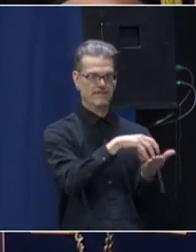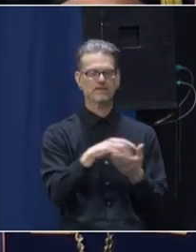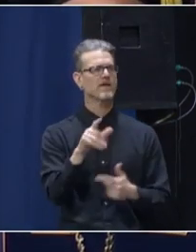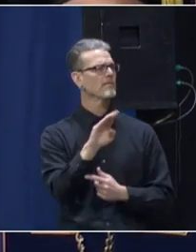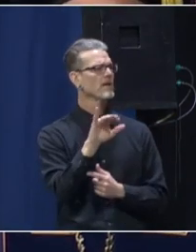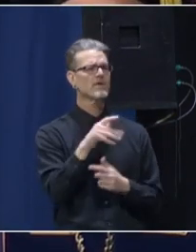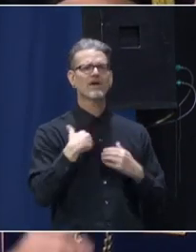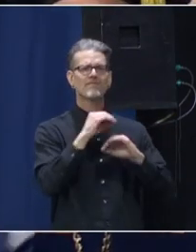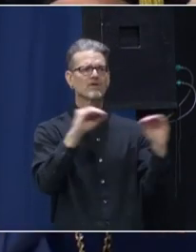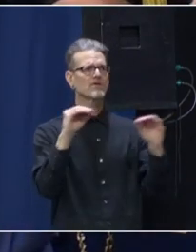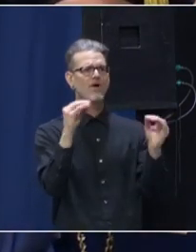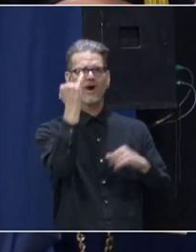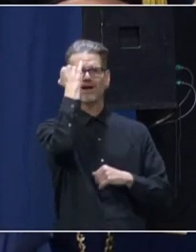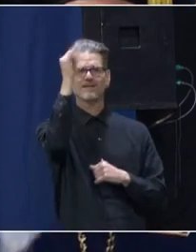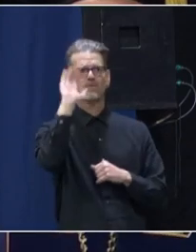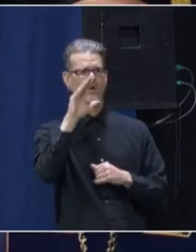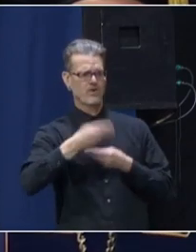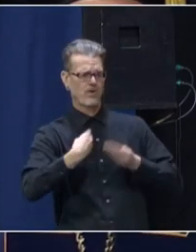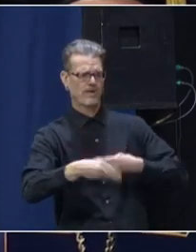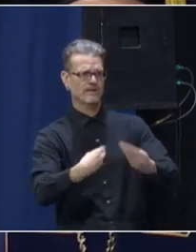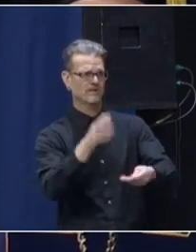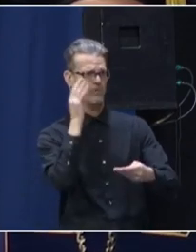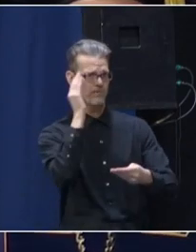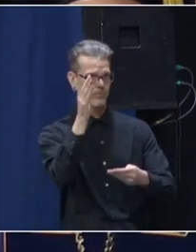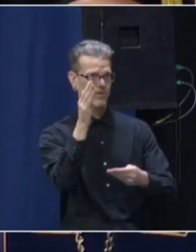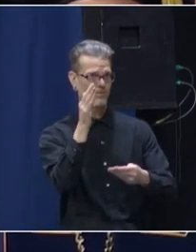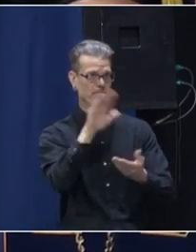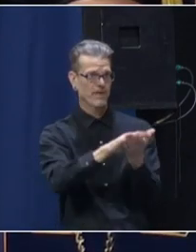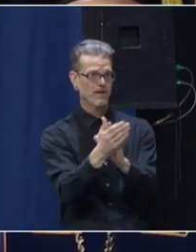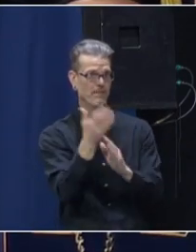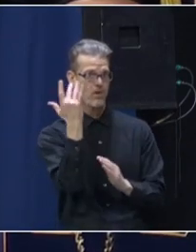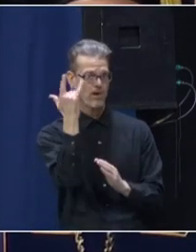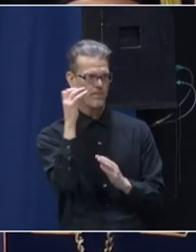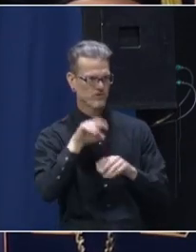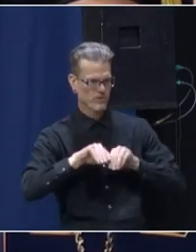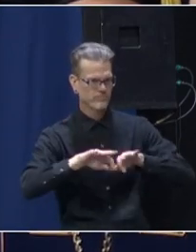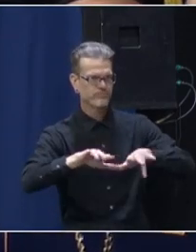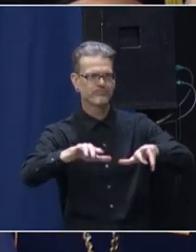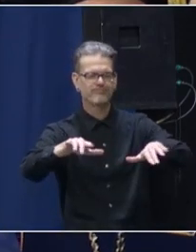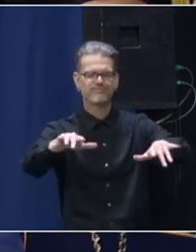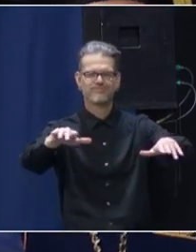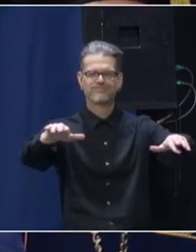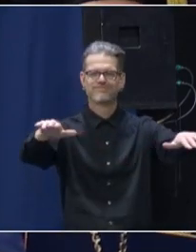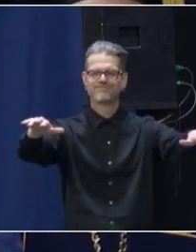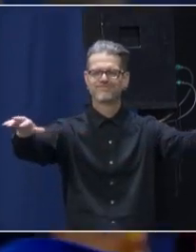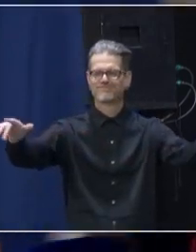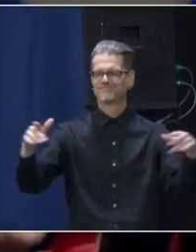will be because your legacy is every life that you touch. Thank you and congratulations.